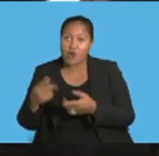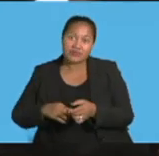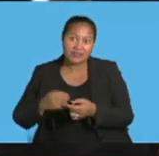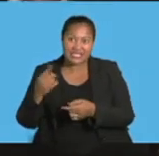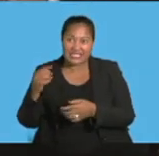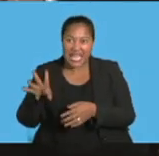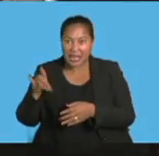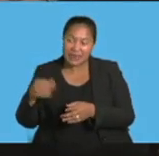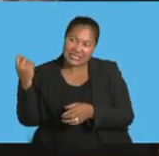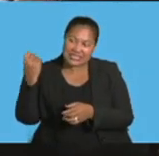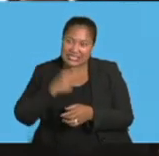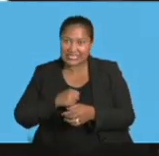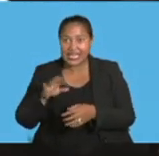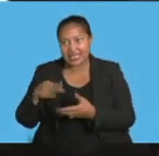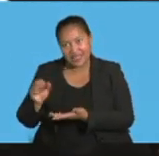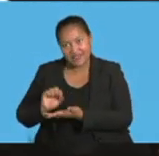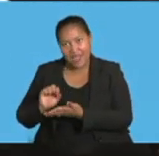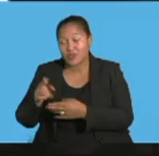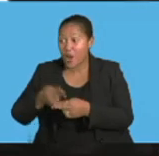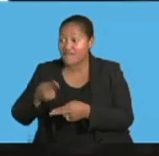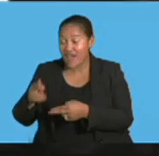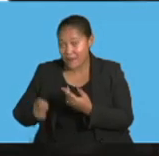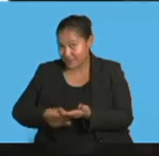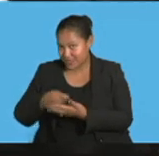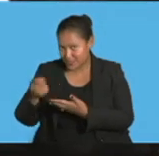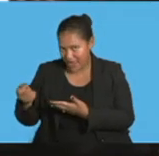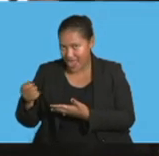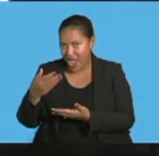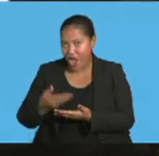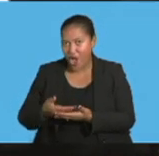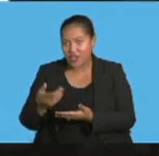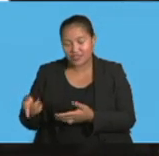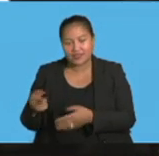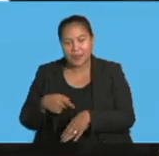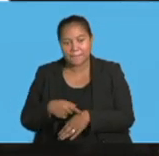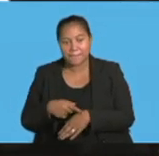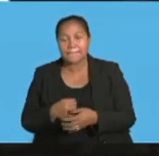is weighed, and the farmer is paid immediately on the spot.